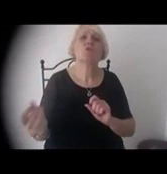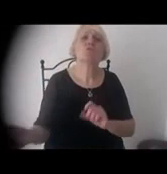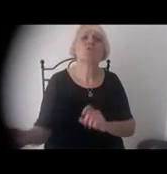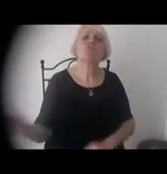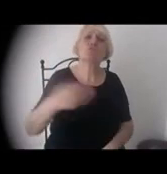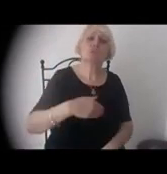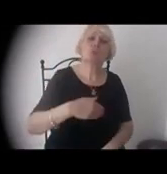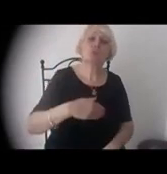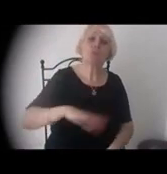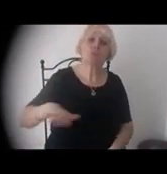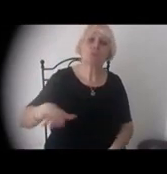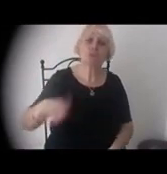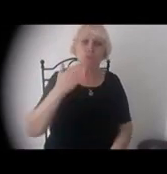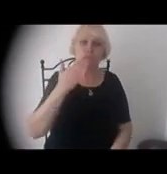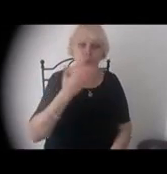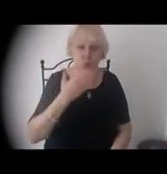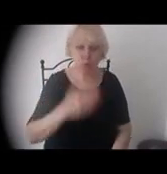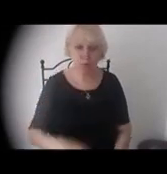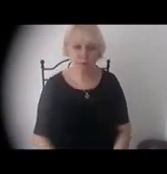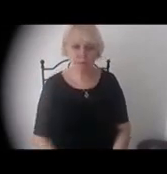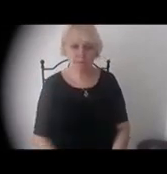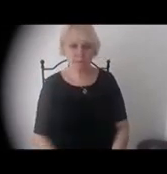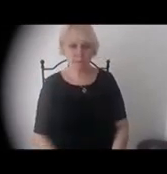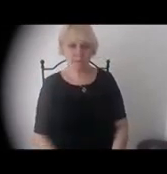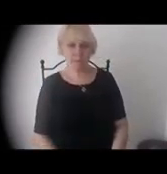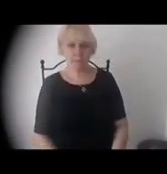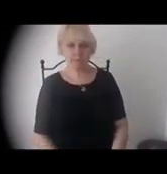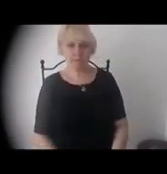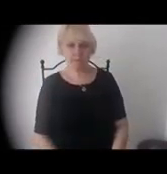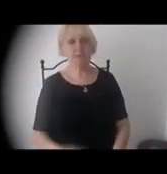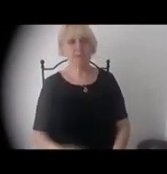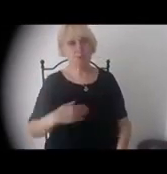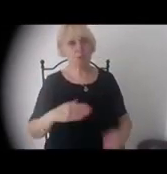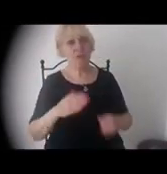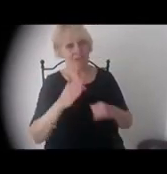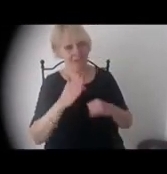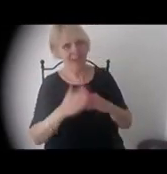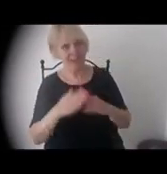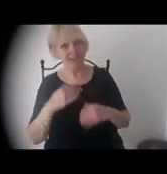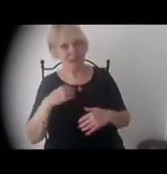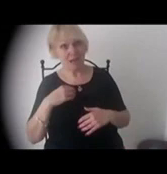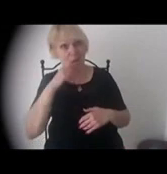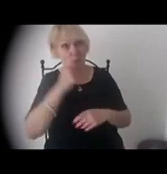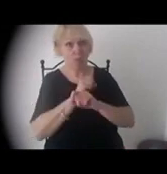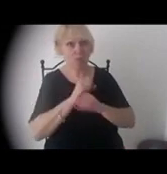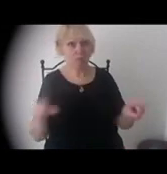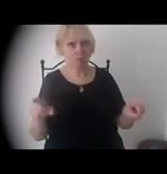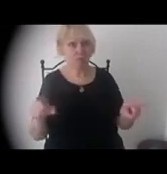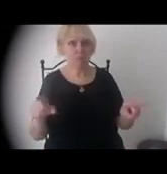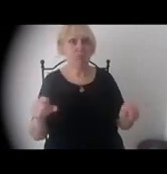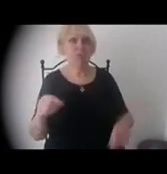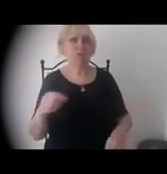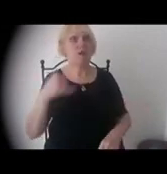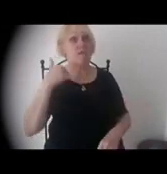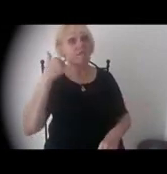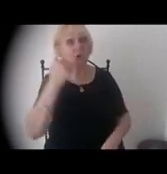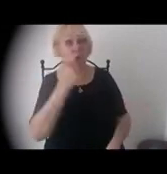of that. Somebody's asked about the phone number. At the end of this call, I will distribute the flyer so that it can be made